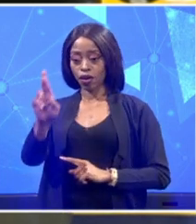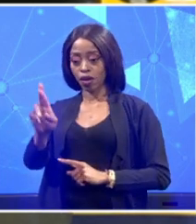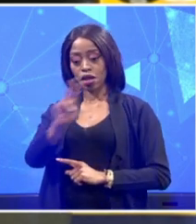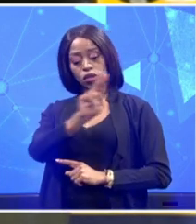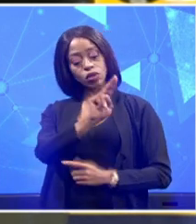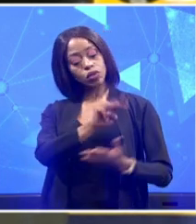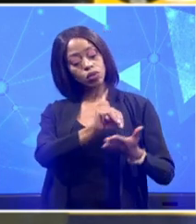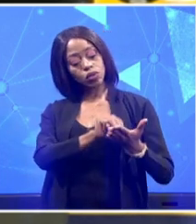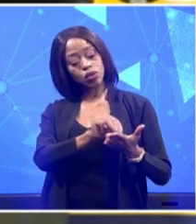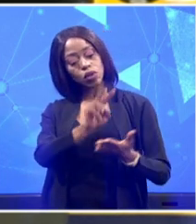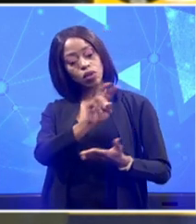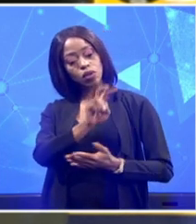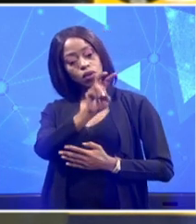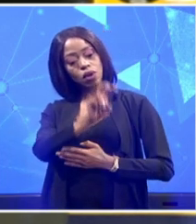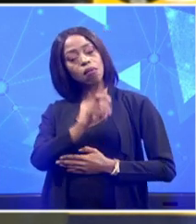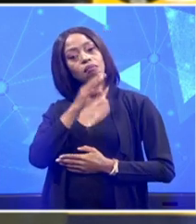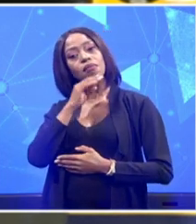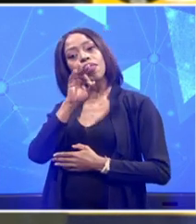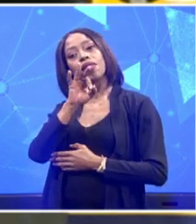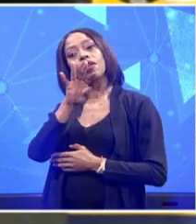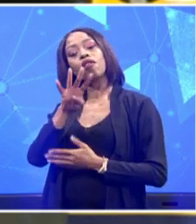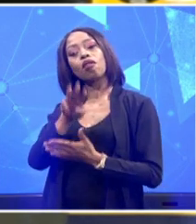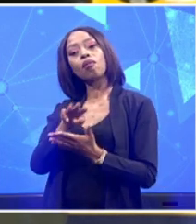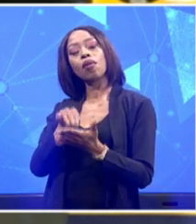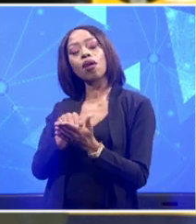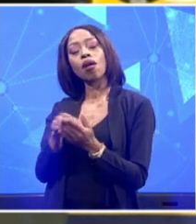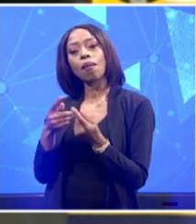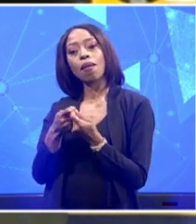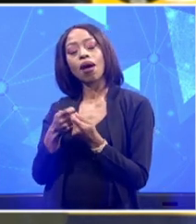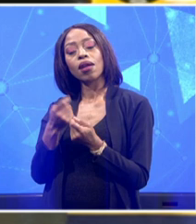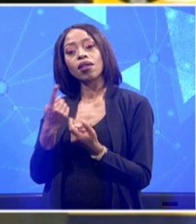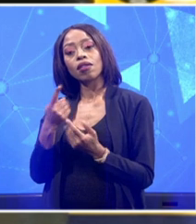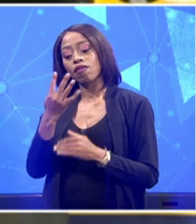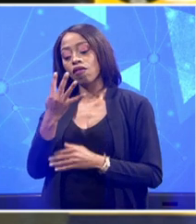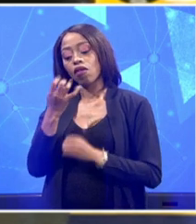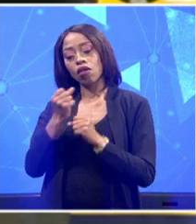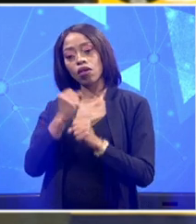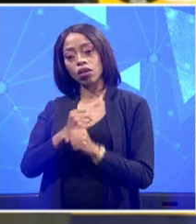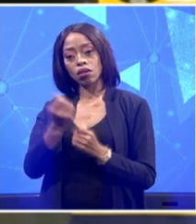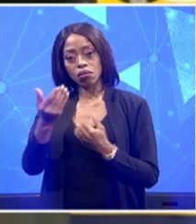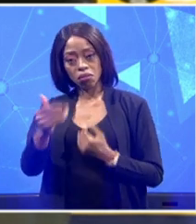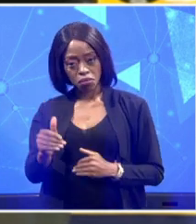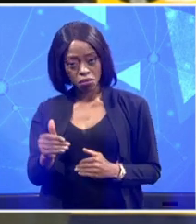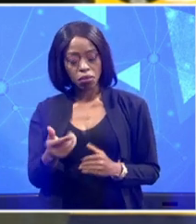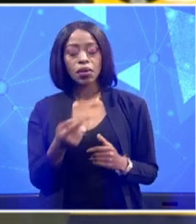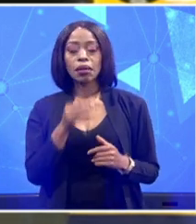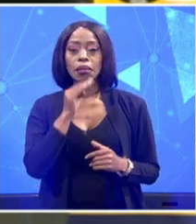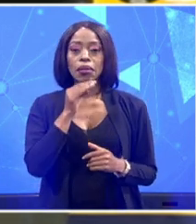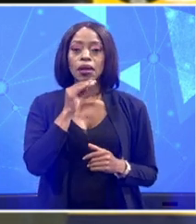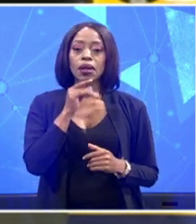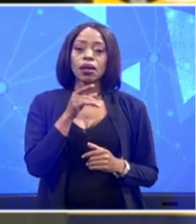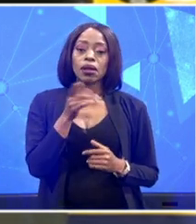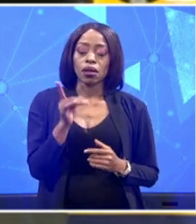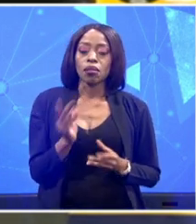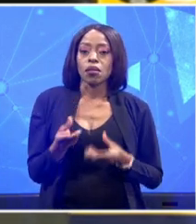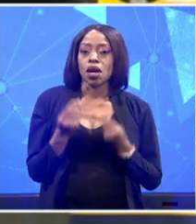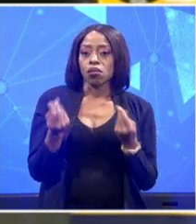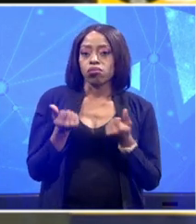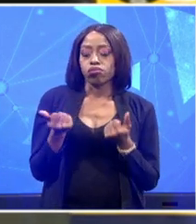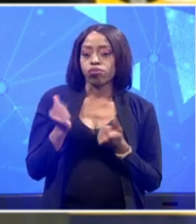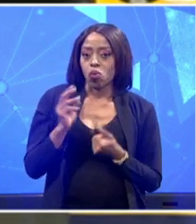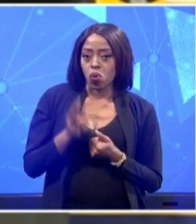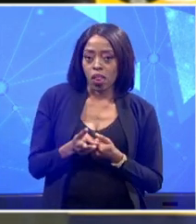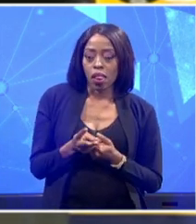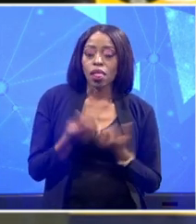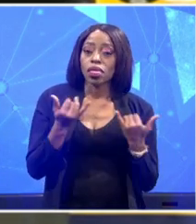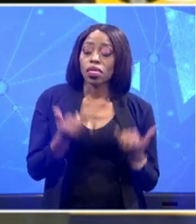2 million is 34 million rands per year, per cycle, per 4 years, which we used to get. Now we are going